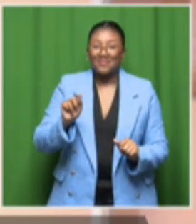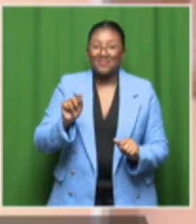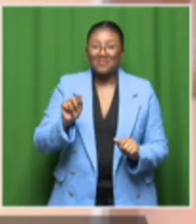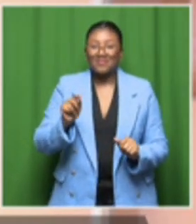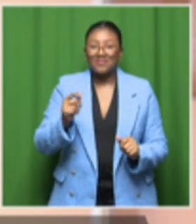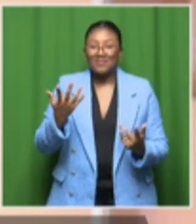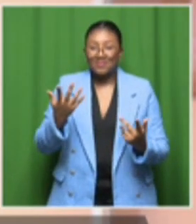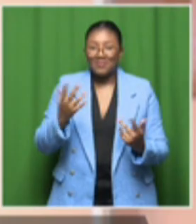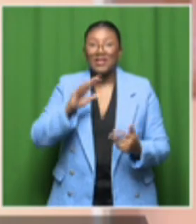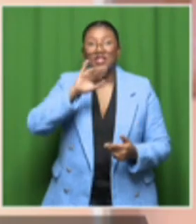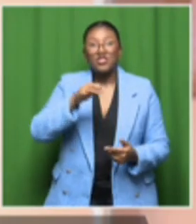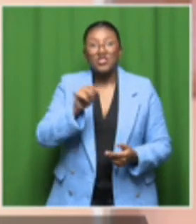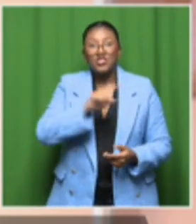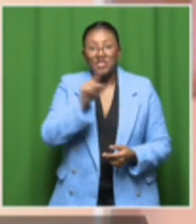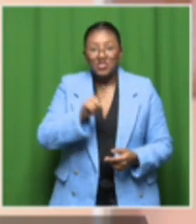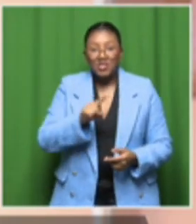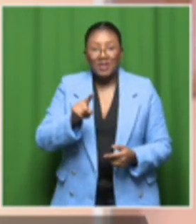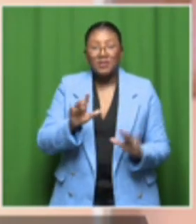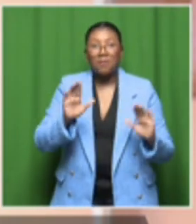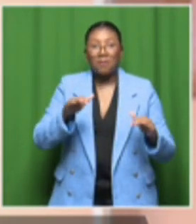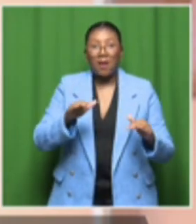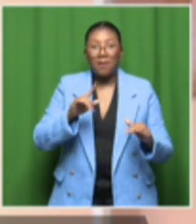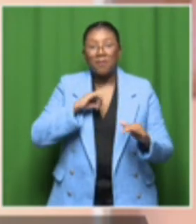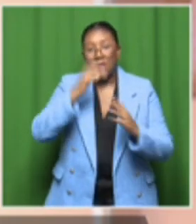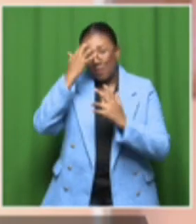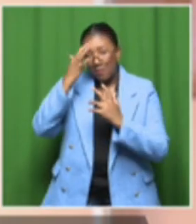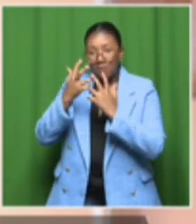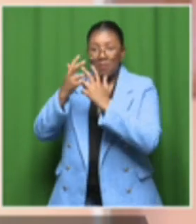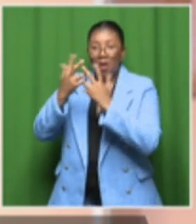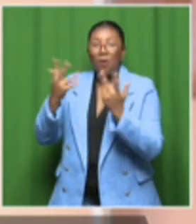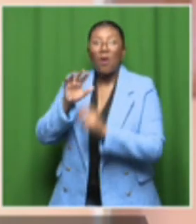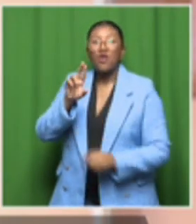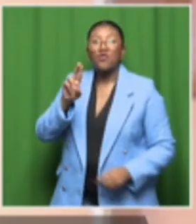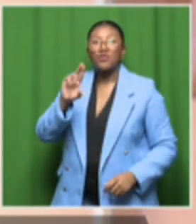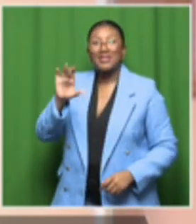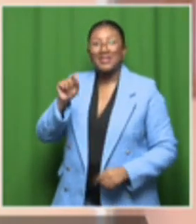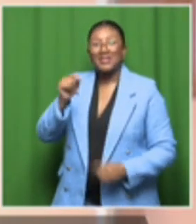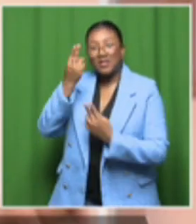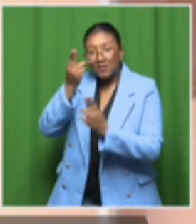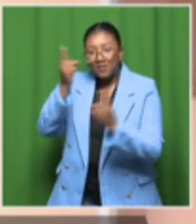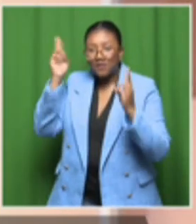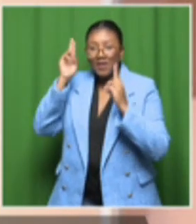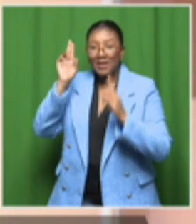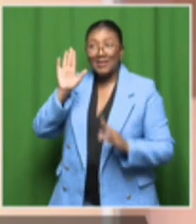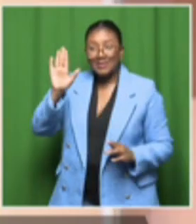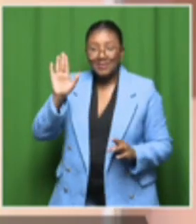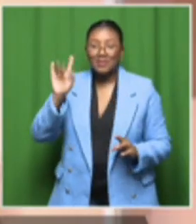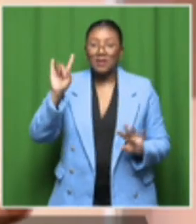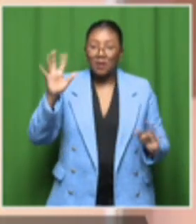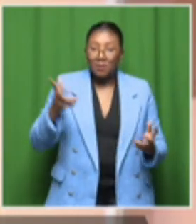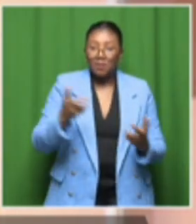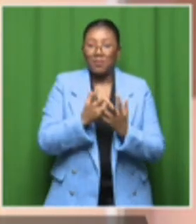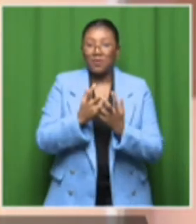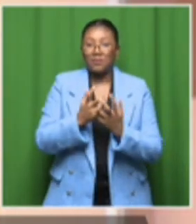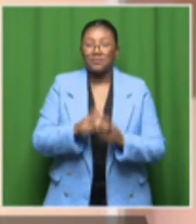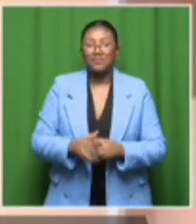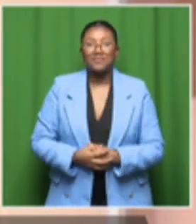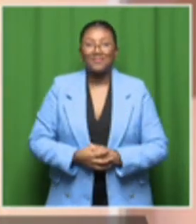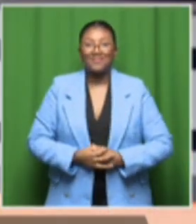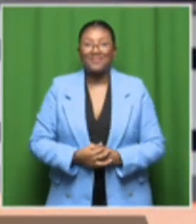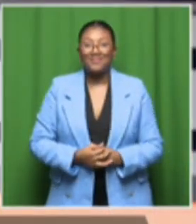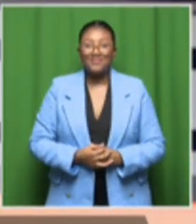a jazz band that was formed from UCT. So we try and make sure that we include non-commercial artists, not just commercial artists as well.